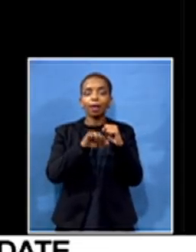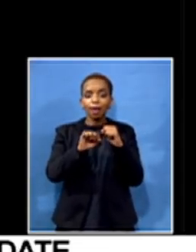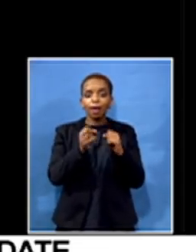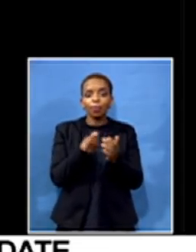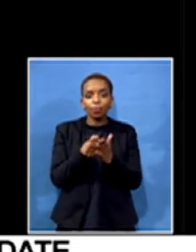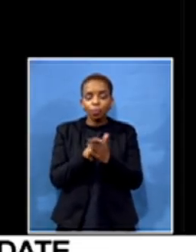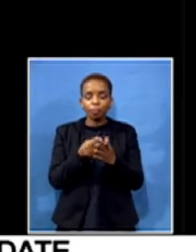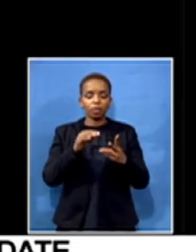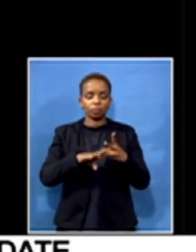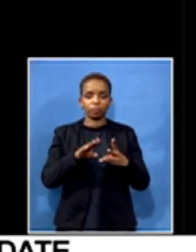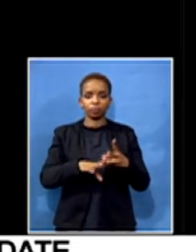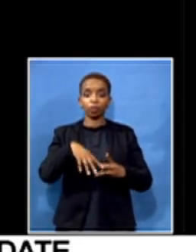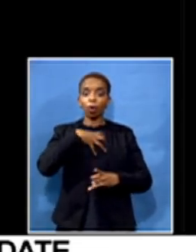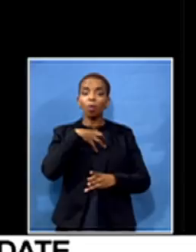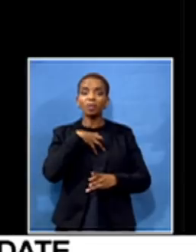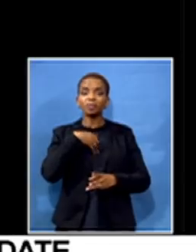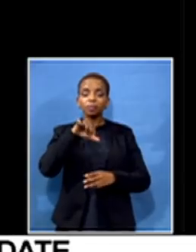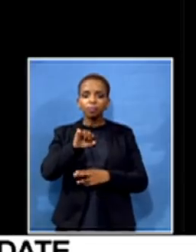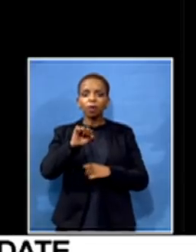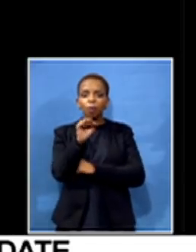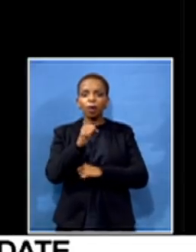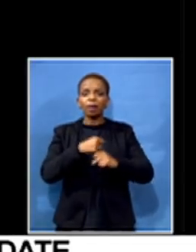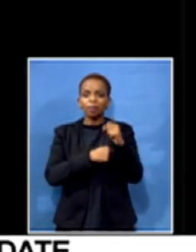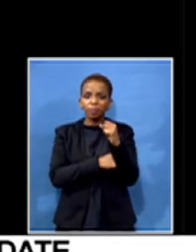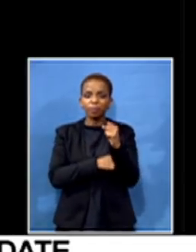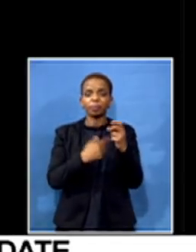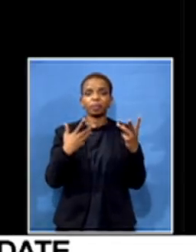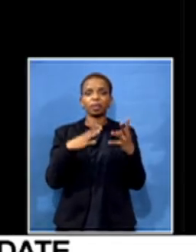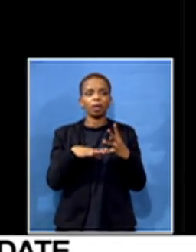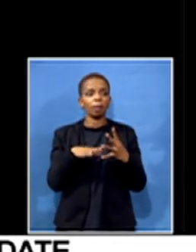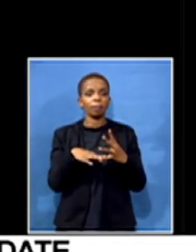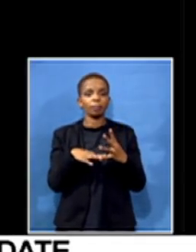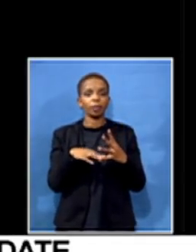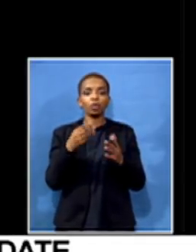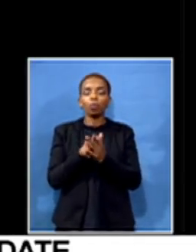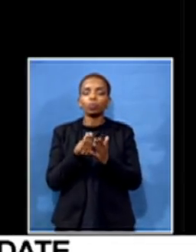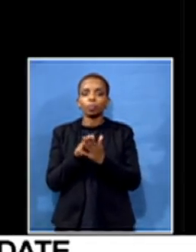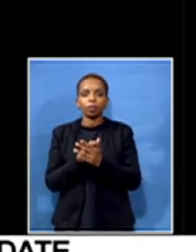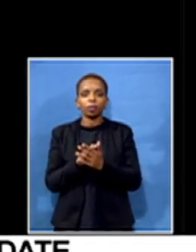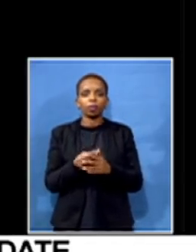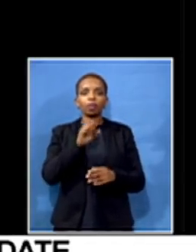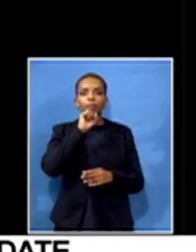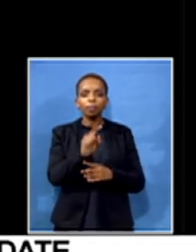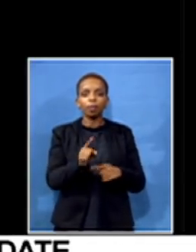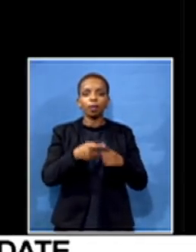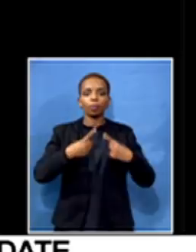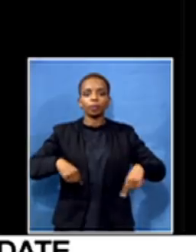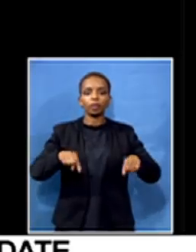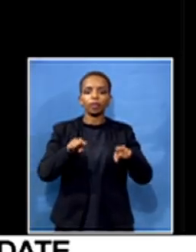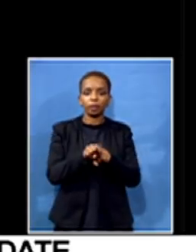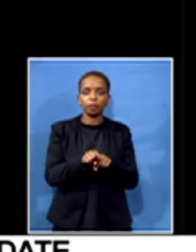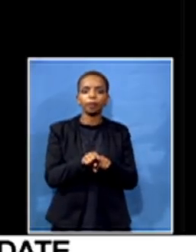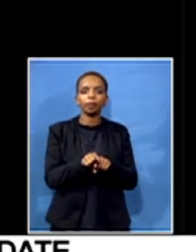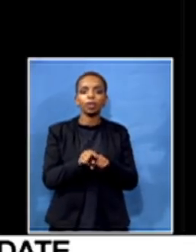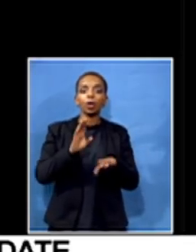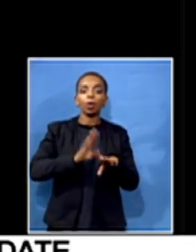the economy, the decentralization of the economy. And that's why we are